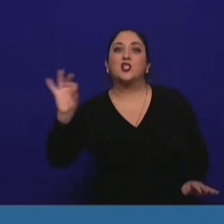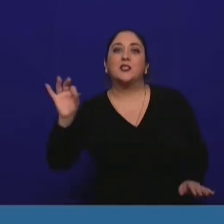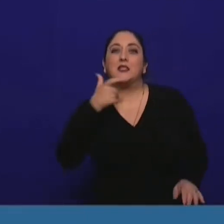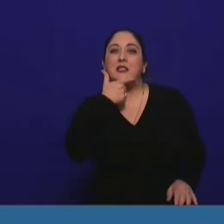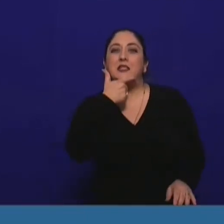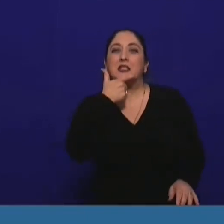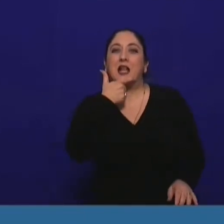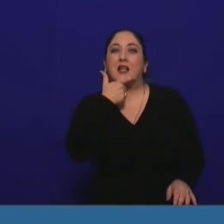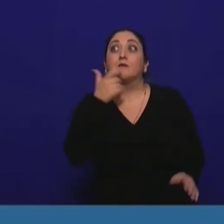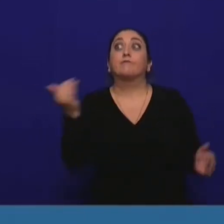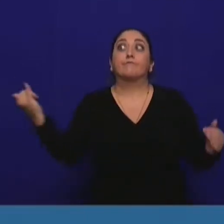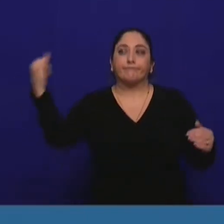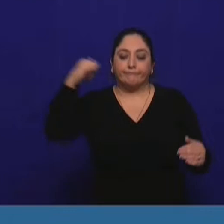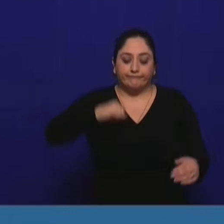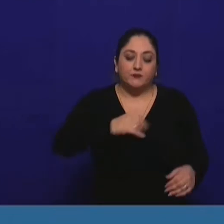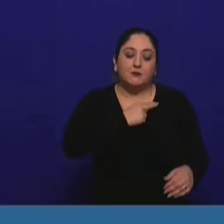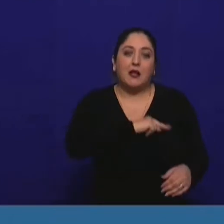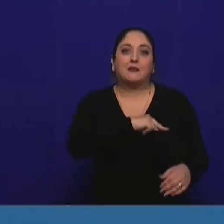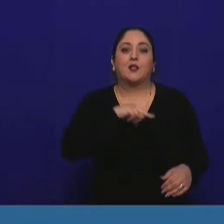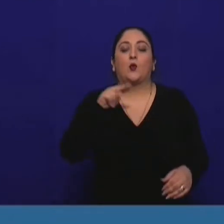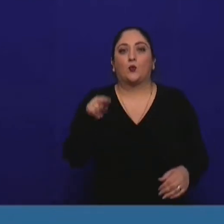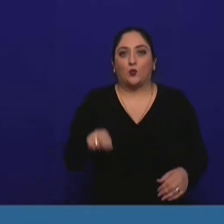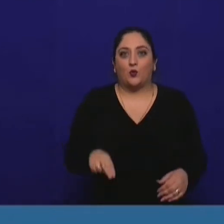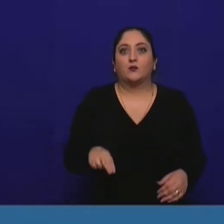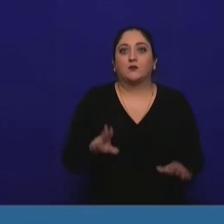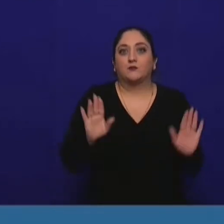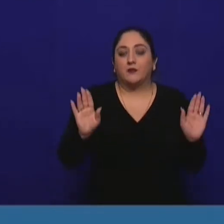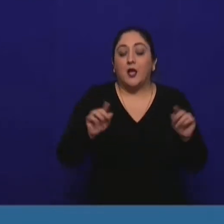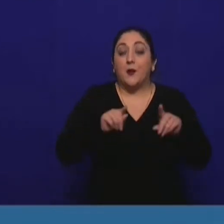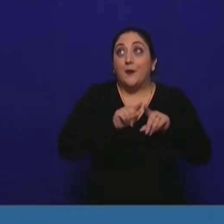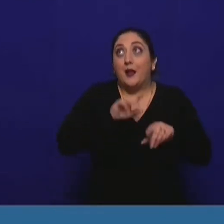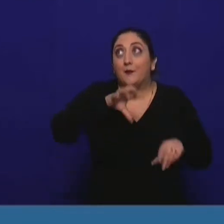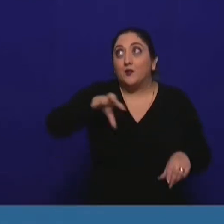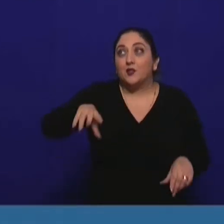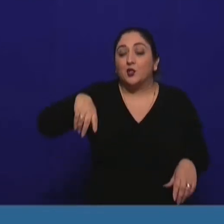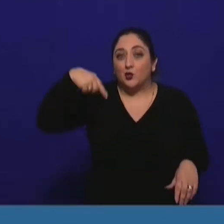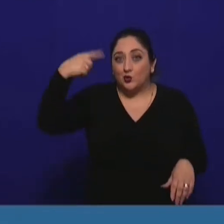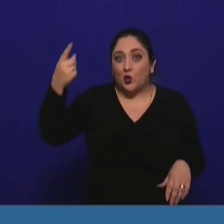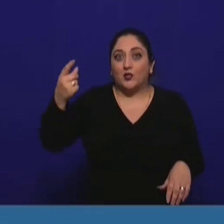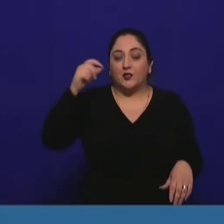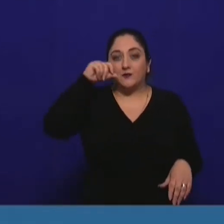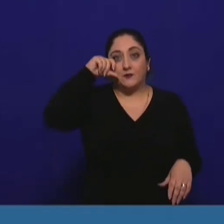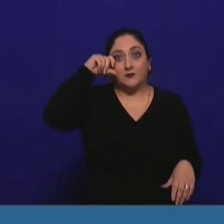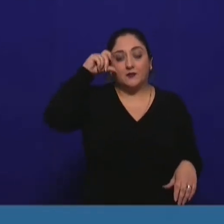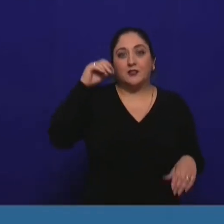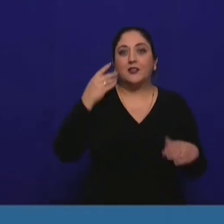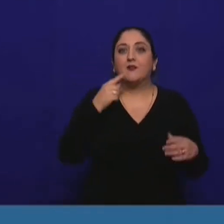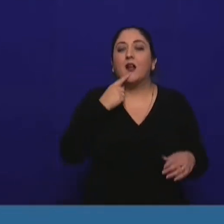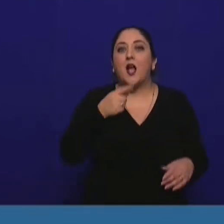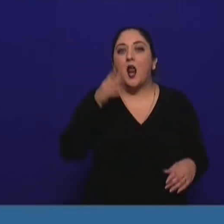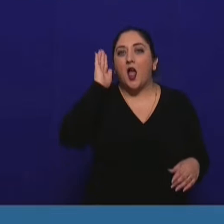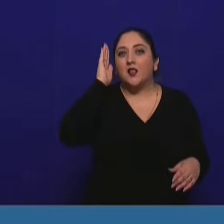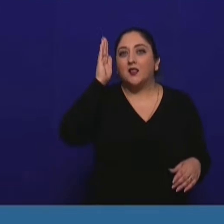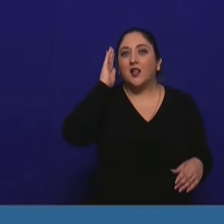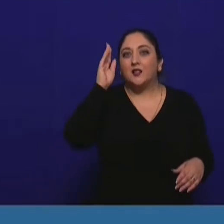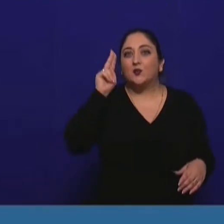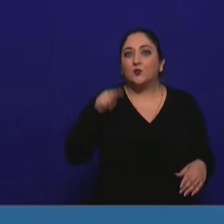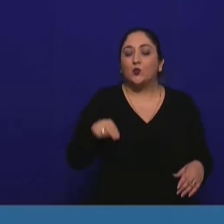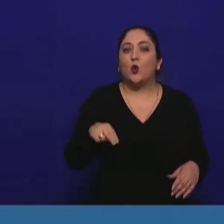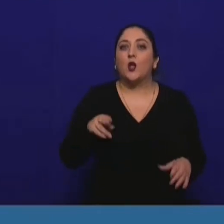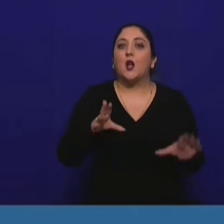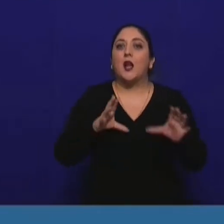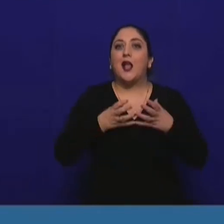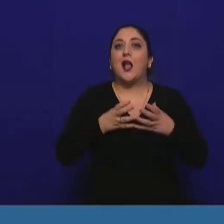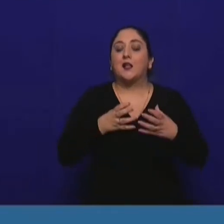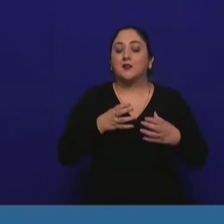numru ta' każijiet Malta simili wkoll bħalma qed ikun hemm f'pajjiżi oħrajn. U anke kif għamlet alert ukoll l-ECDC u